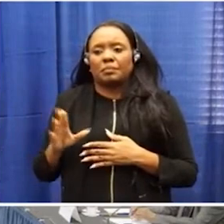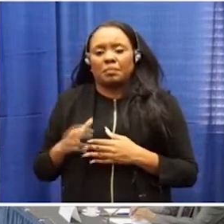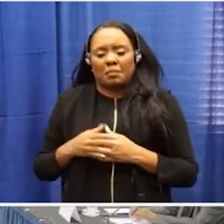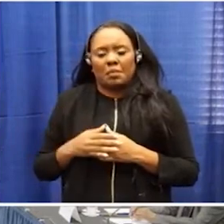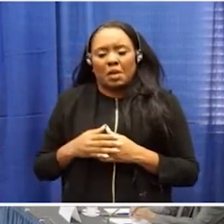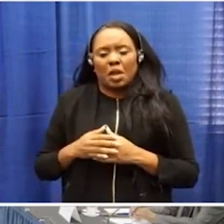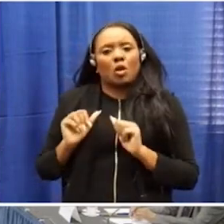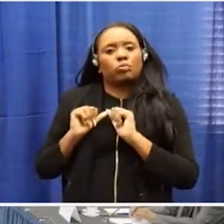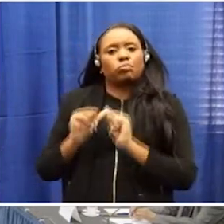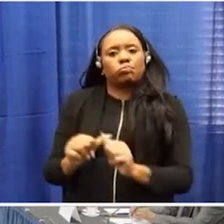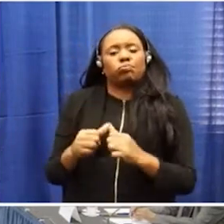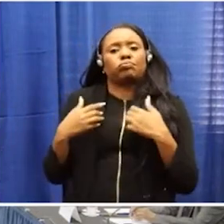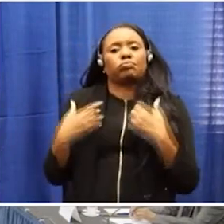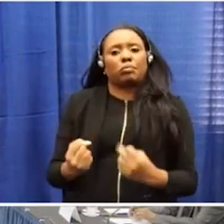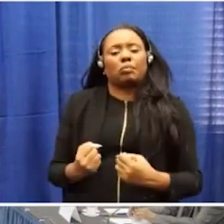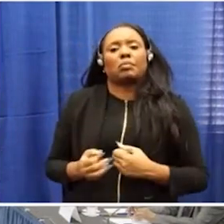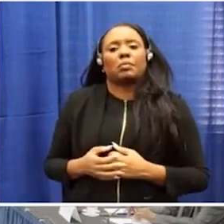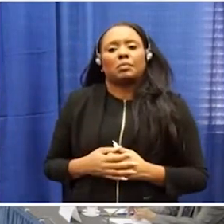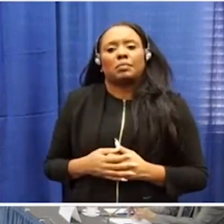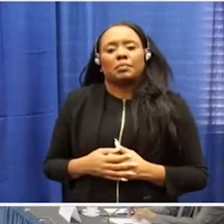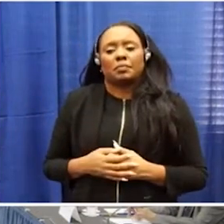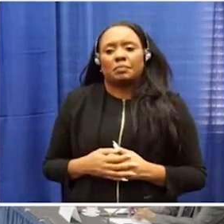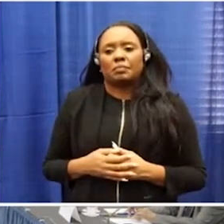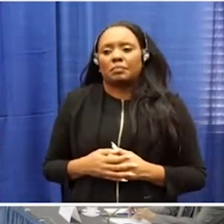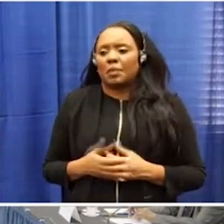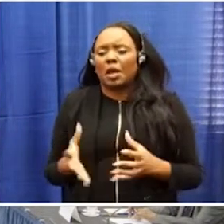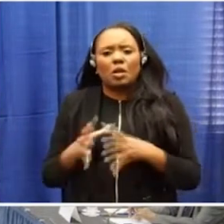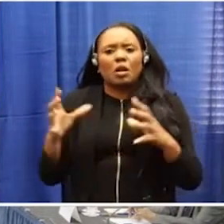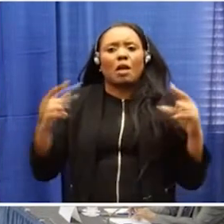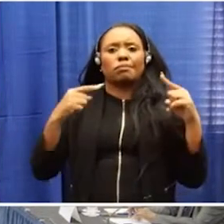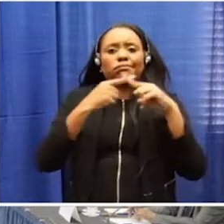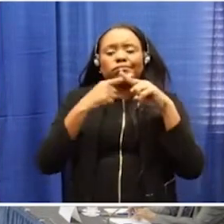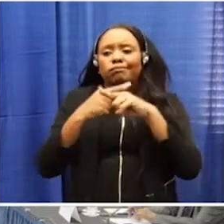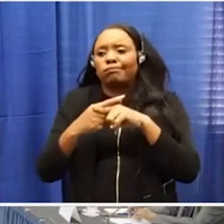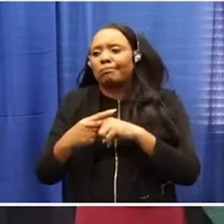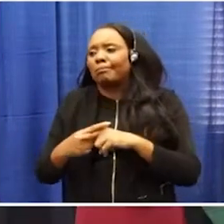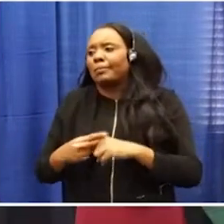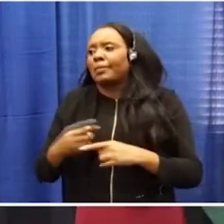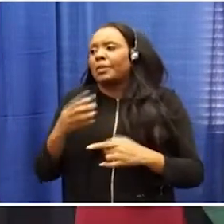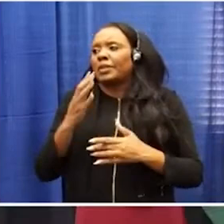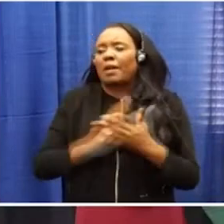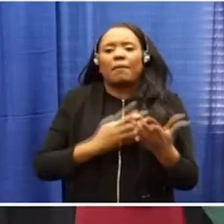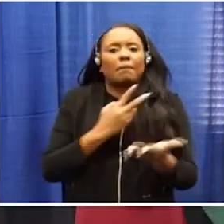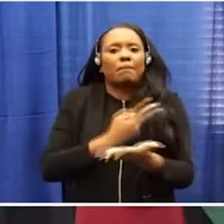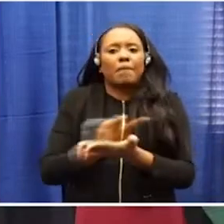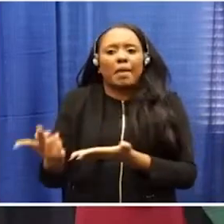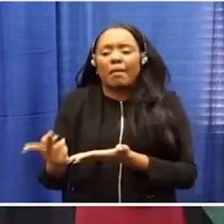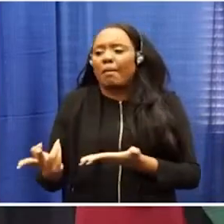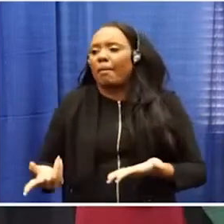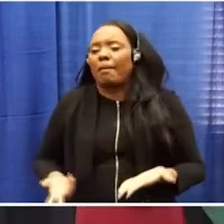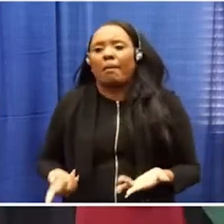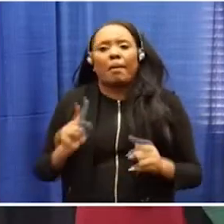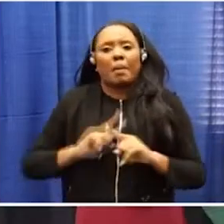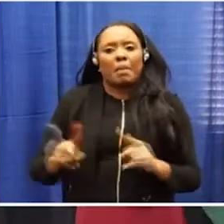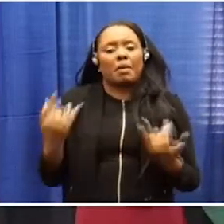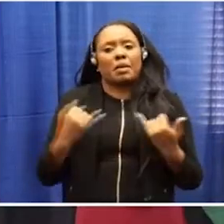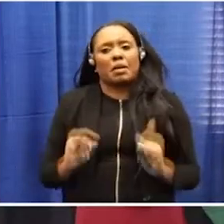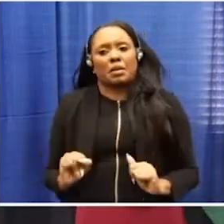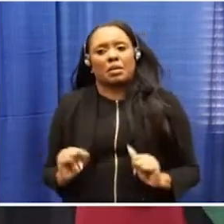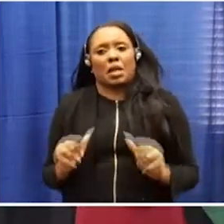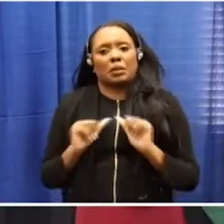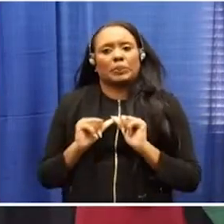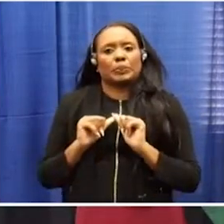in spite of various hegemonic forces and the ever-changing hemispheric and